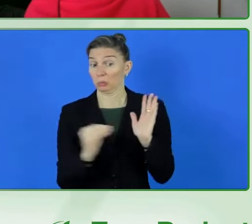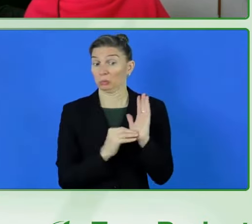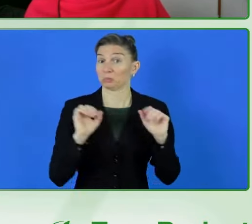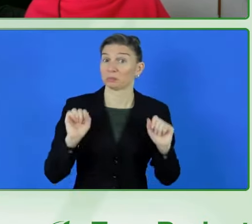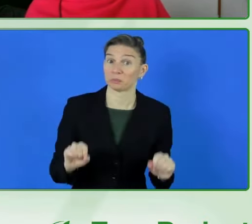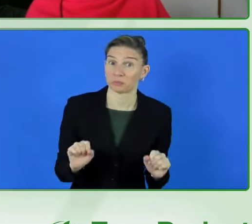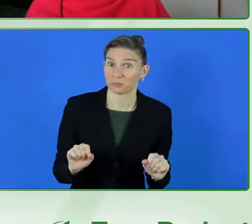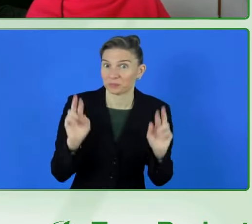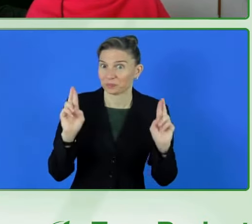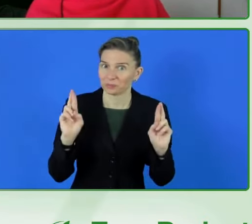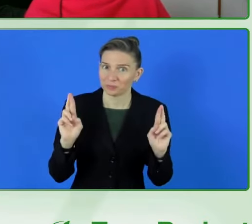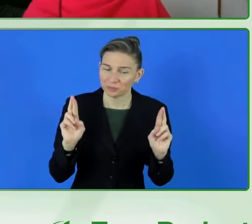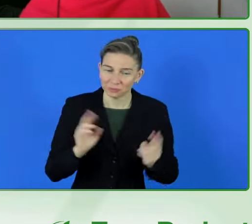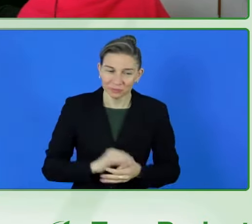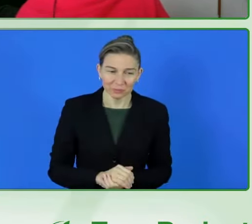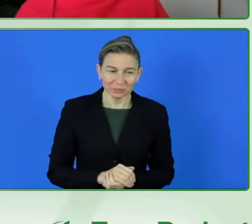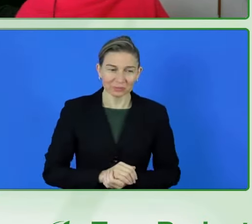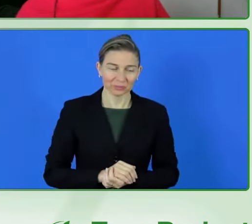Please, next slide.